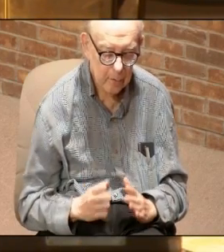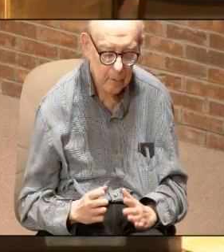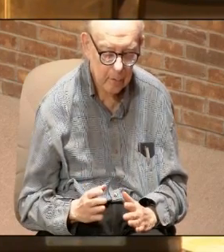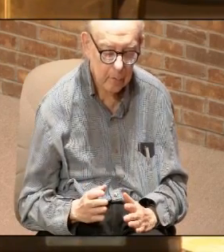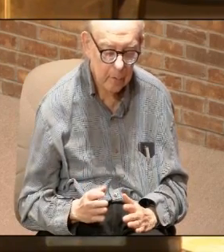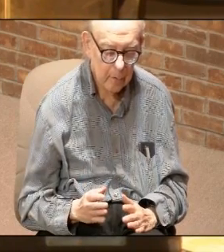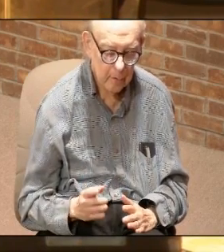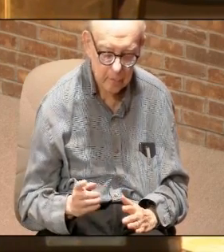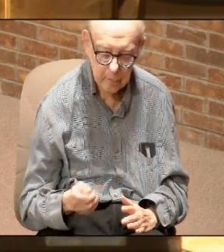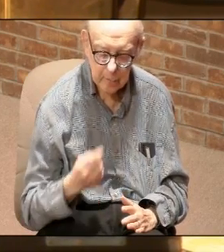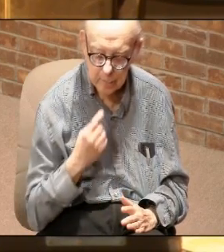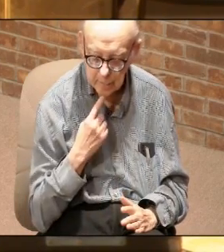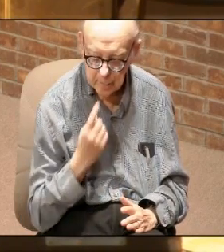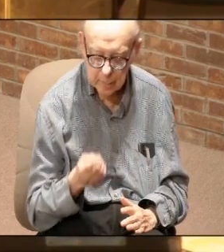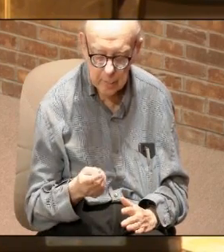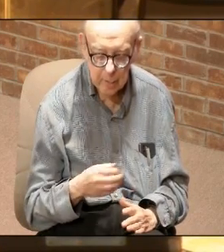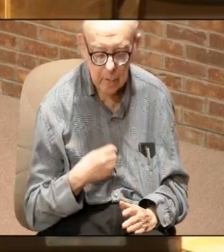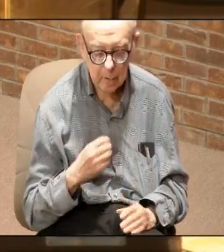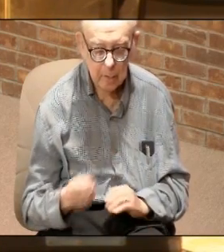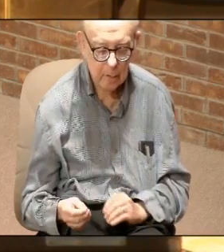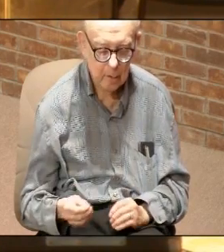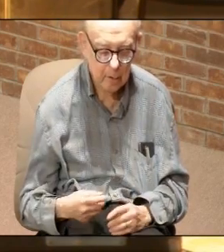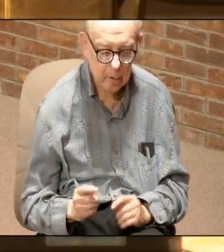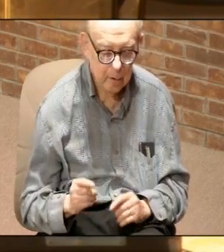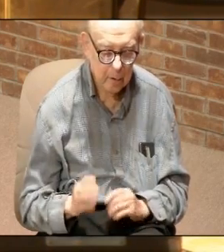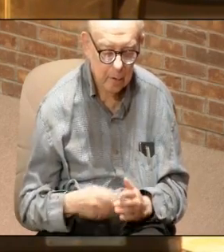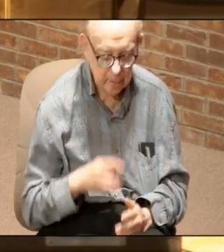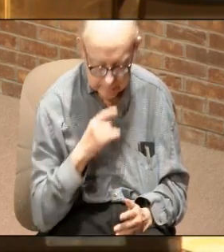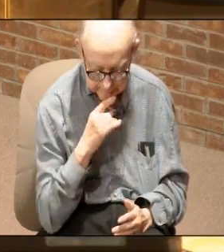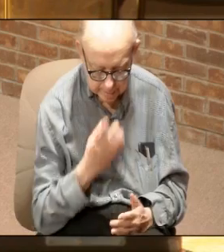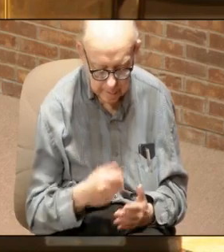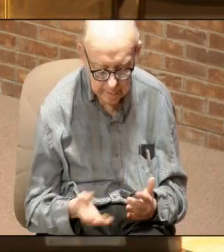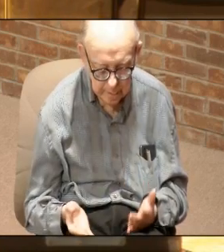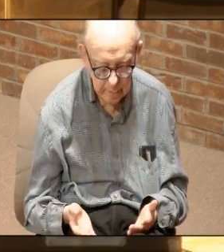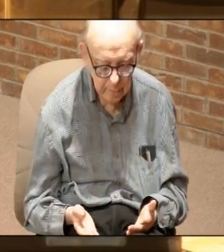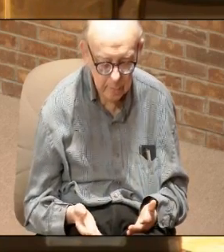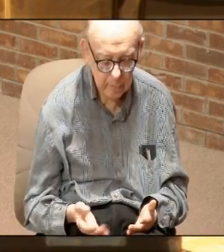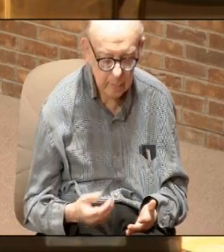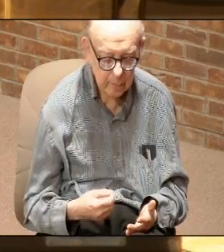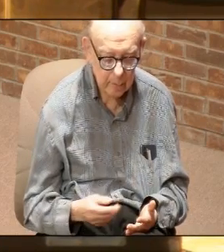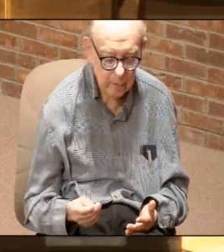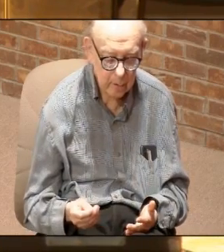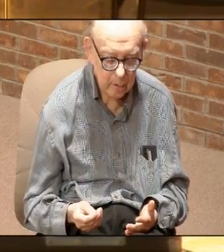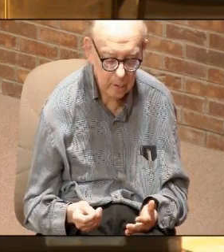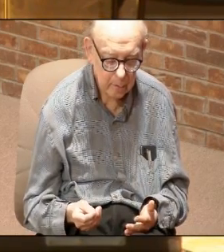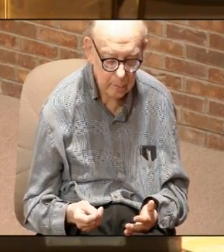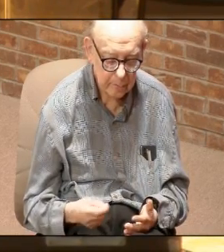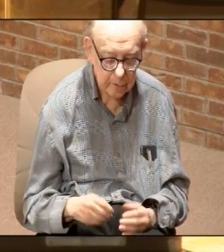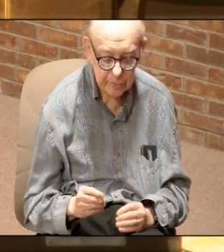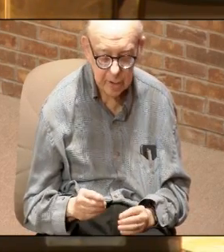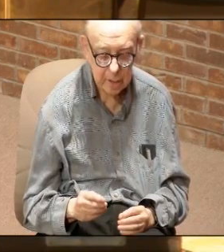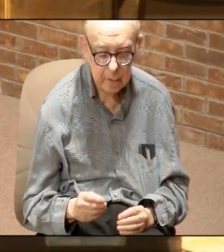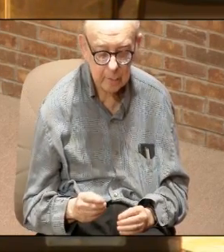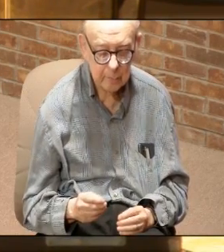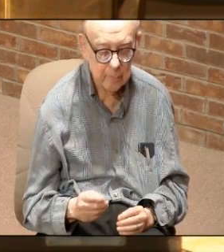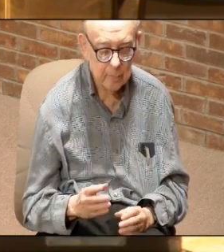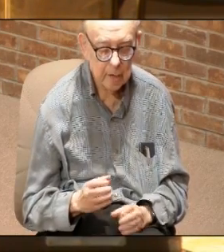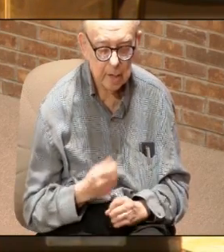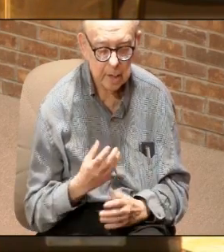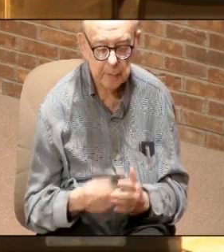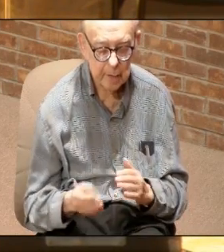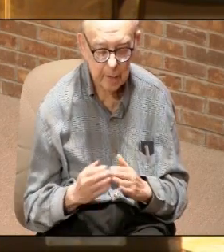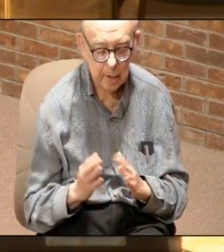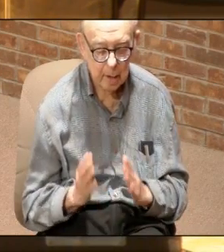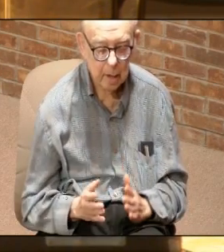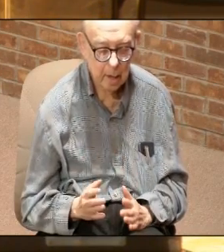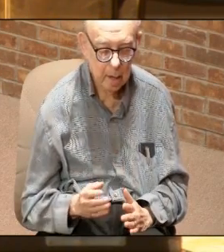me, he says, well, I'm going to move. I'm trying to get all my kids out of here, and they won't leave, so I'm selling. That'll get them out. He